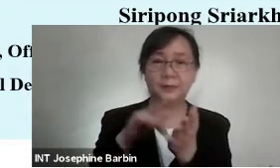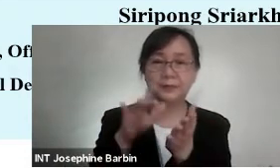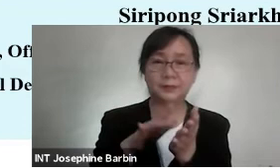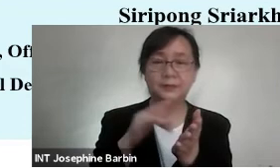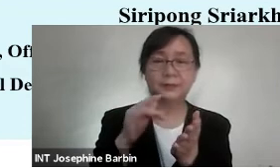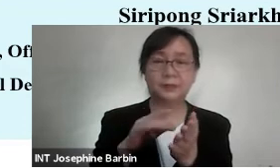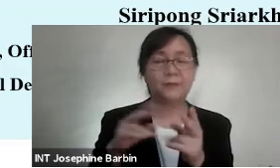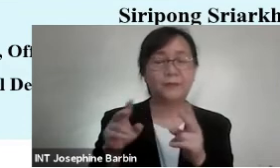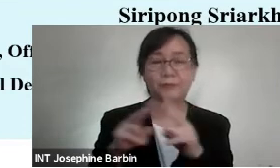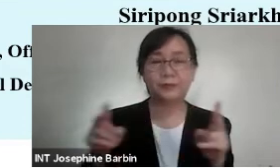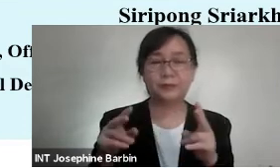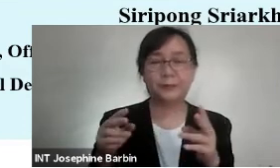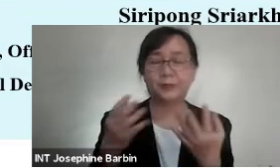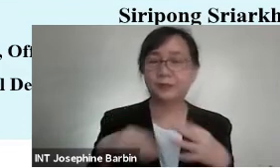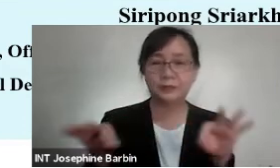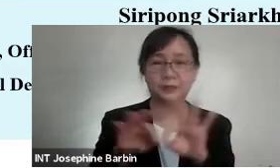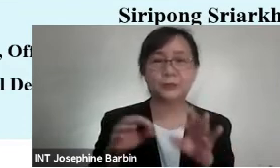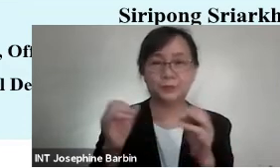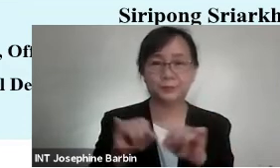very important issue